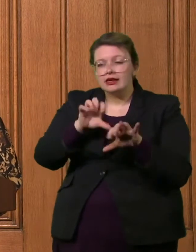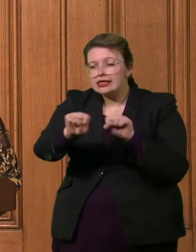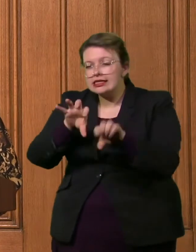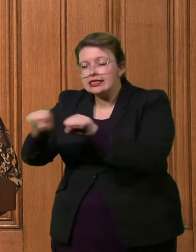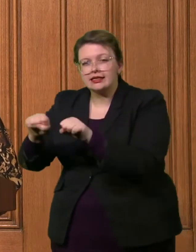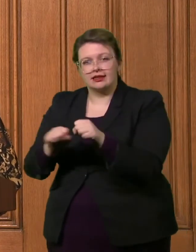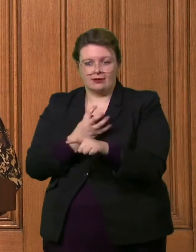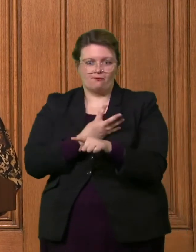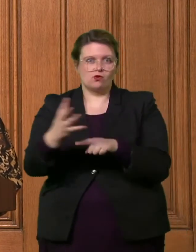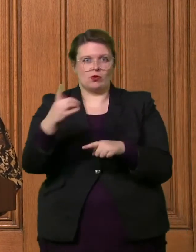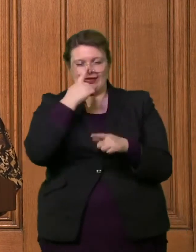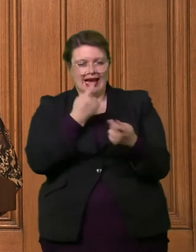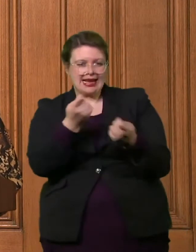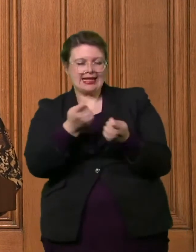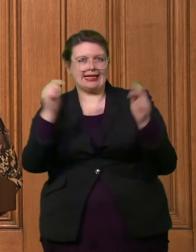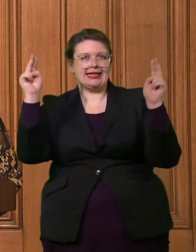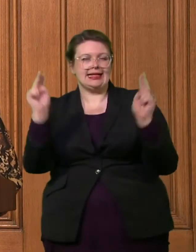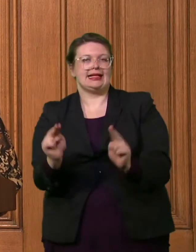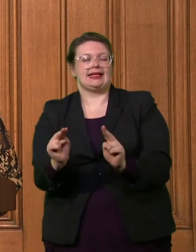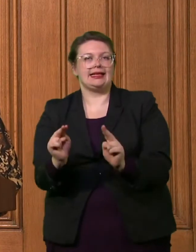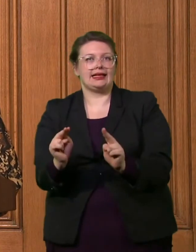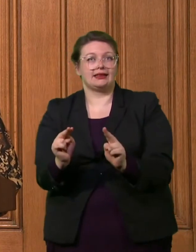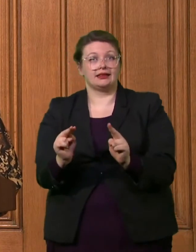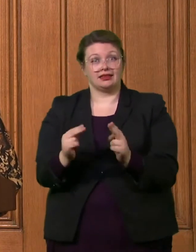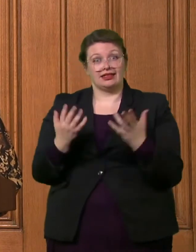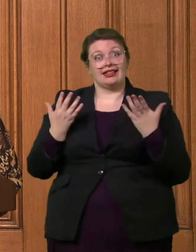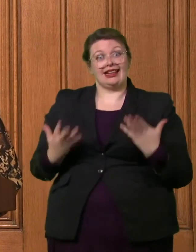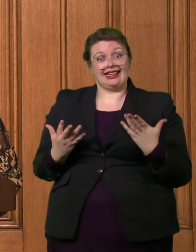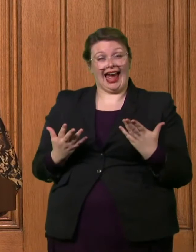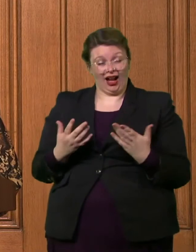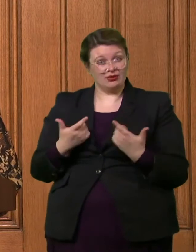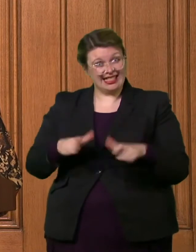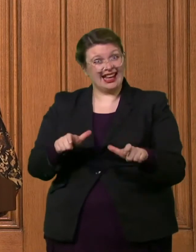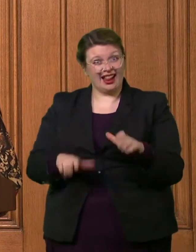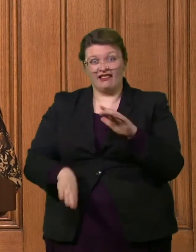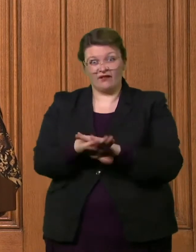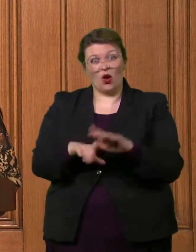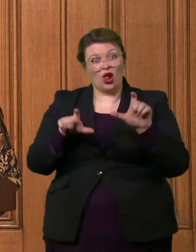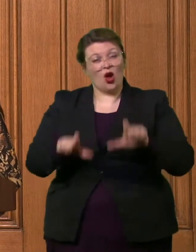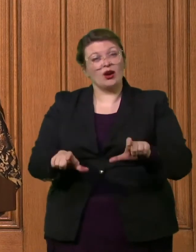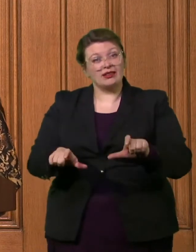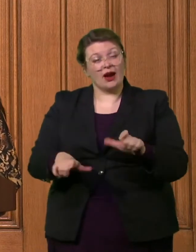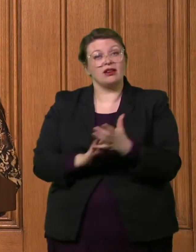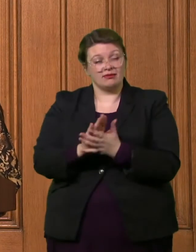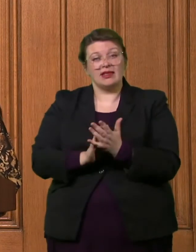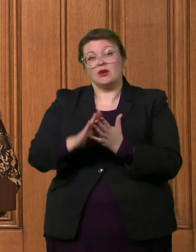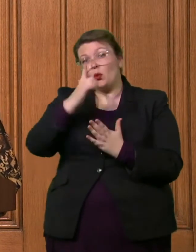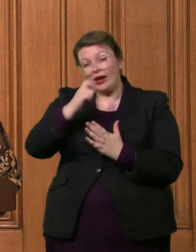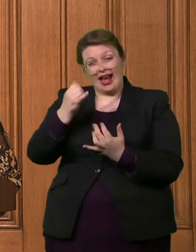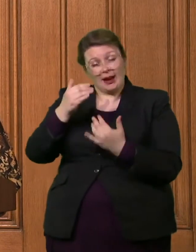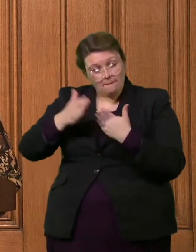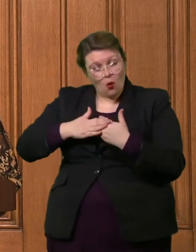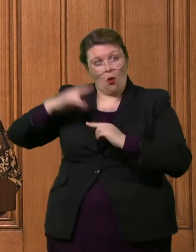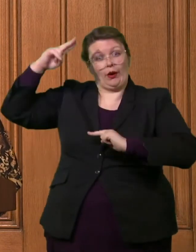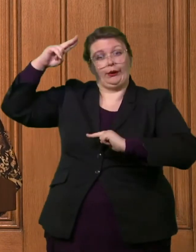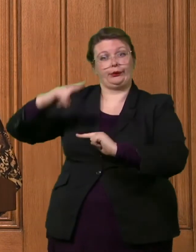still have plenty of time in this time of national restrictions to reduce the case rates across the country. We'll also be working very closely with directors